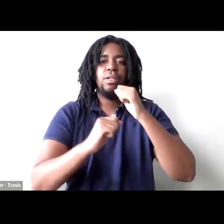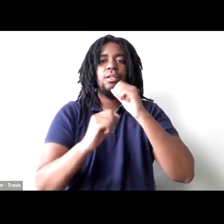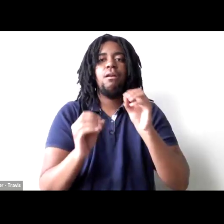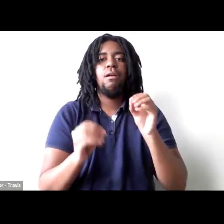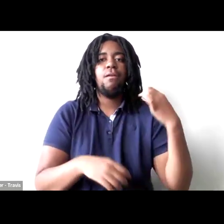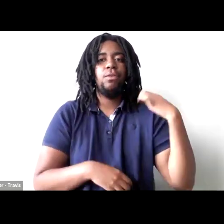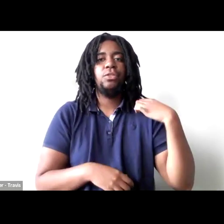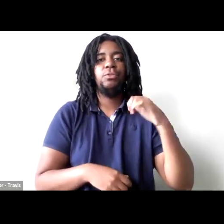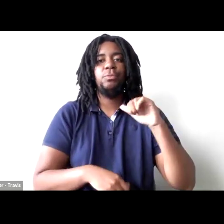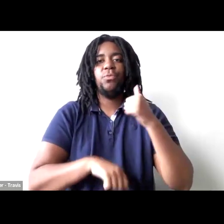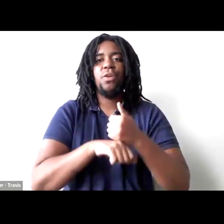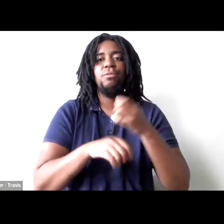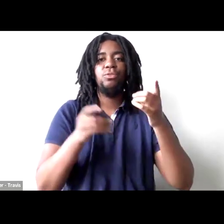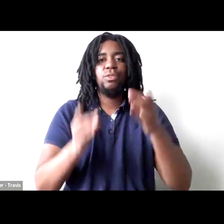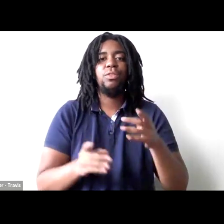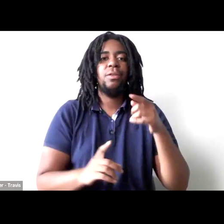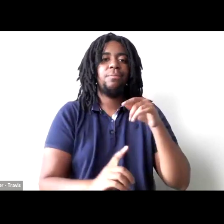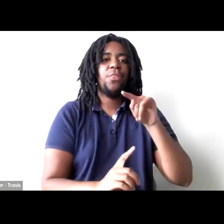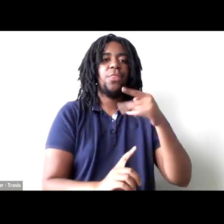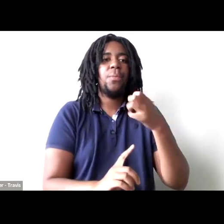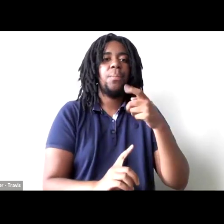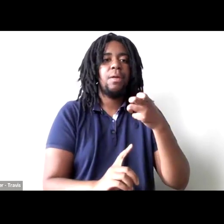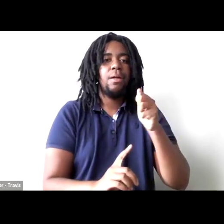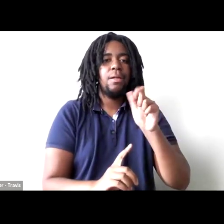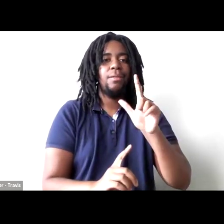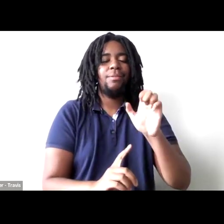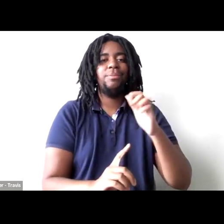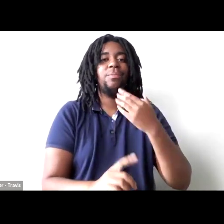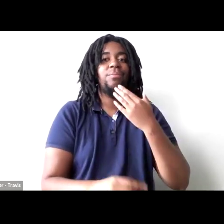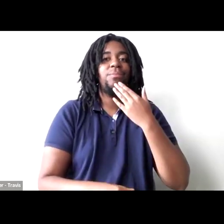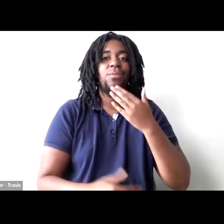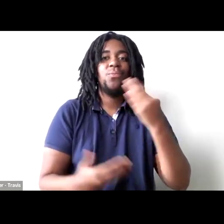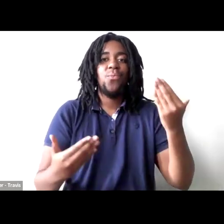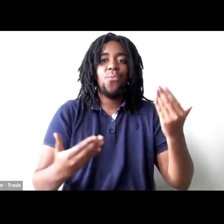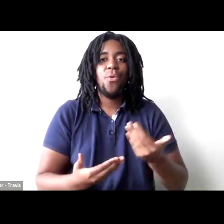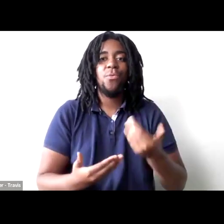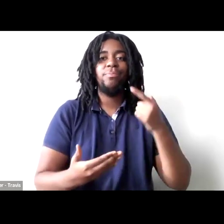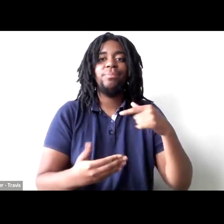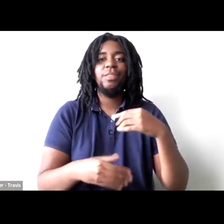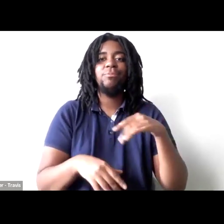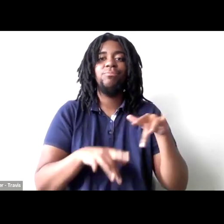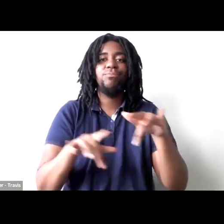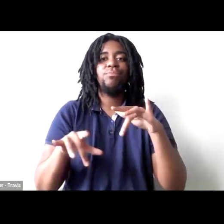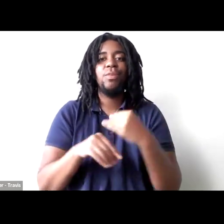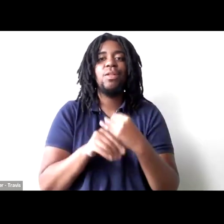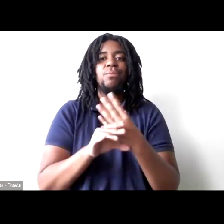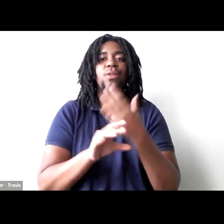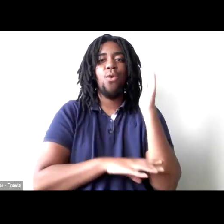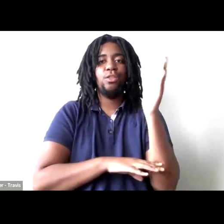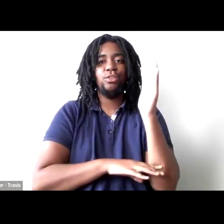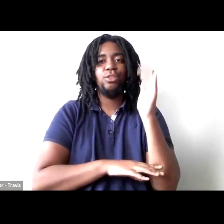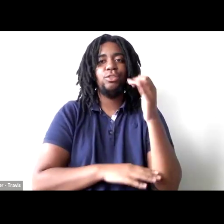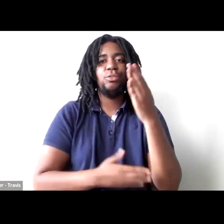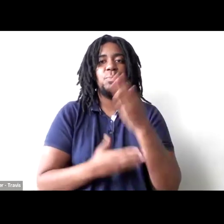you to today's online lecture by Lauren Muney and Dr. Carol Soltis, which is part of a new